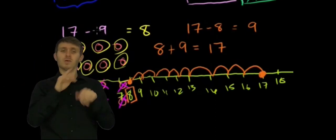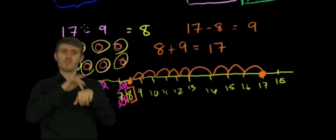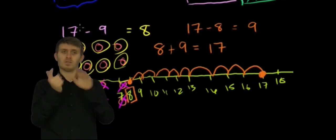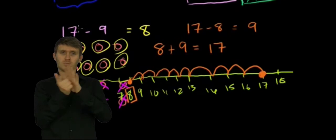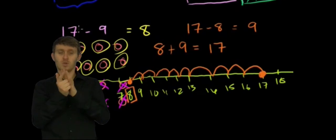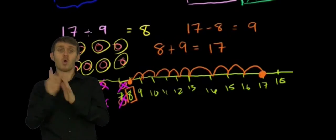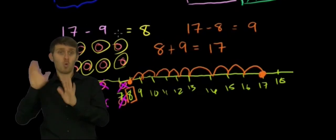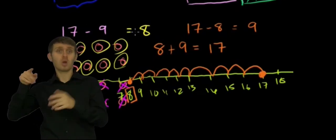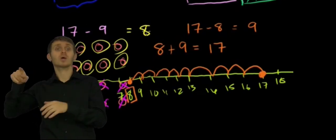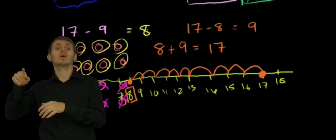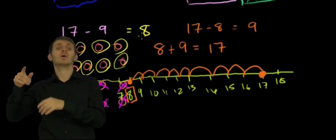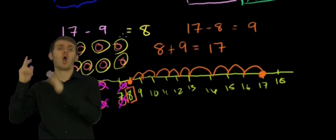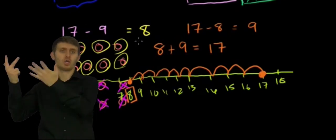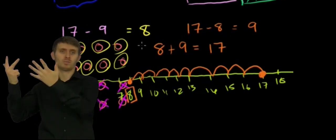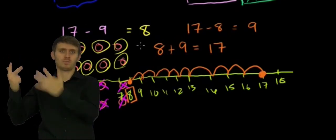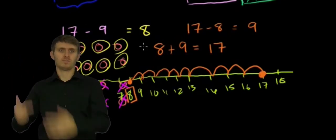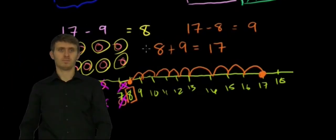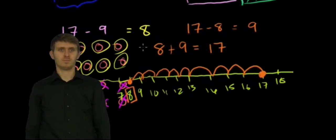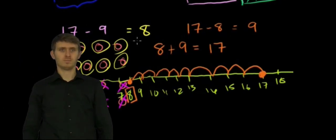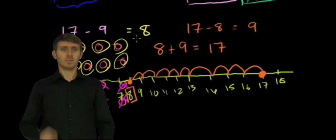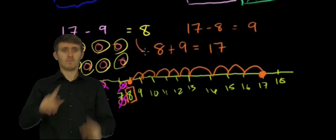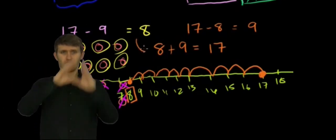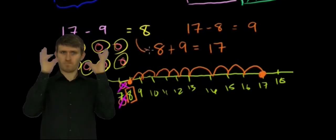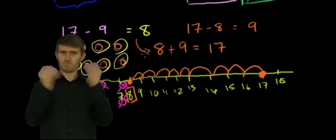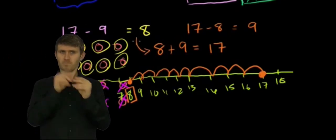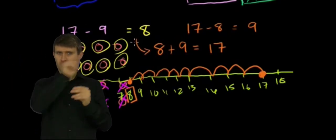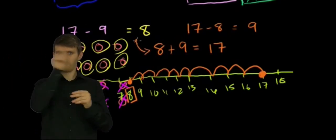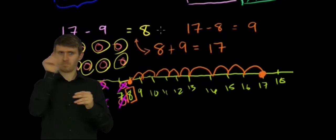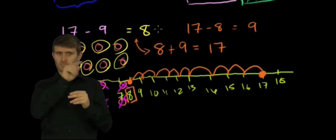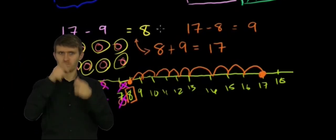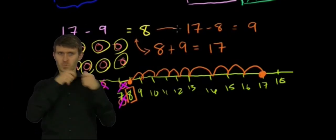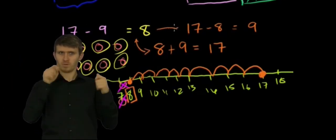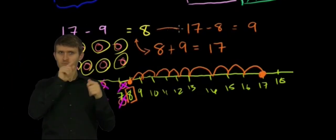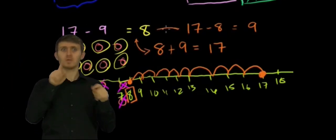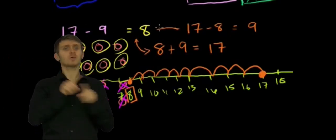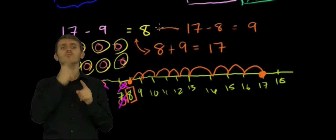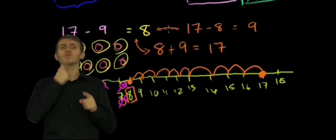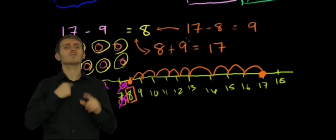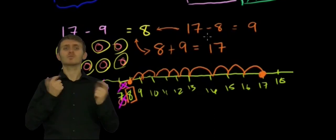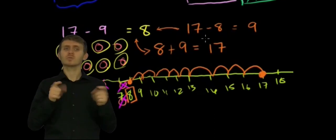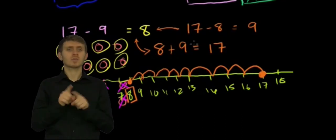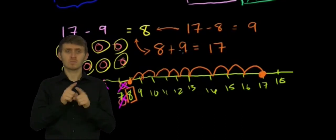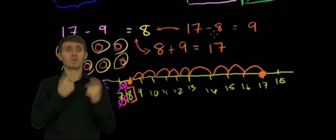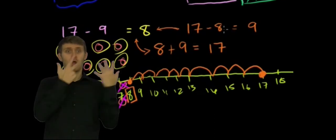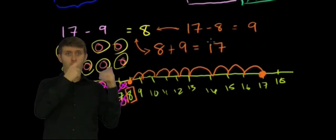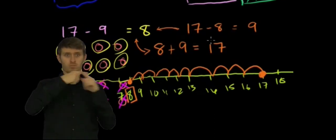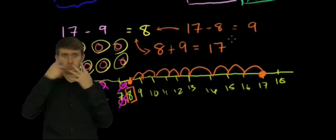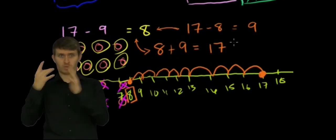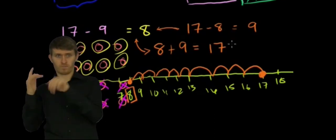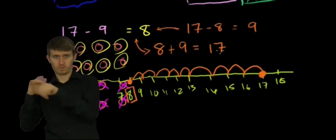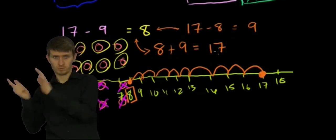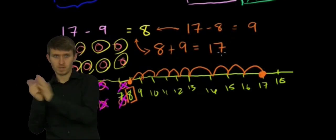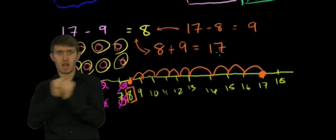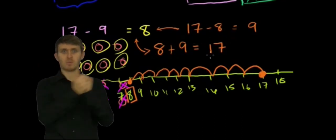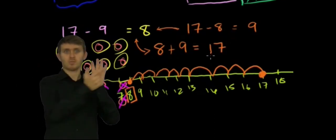9, I'll get 17. Well, that's 8. So all of these statements are kind of saying the same thing, that 8 plus 9